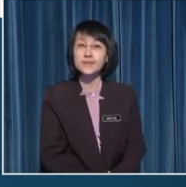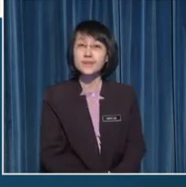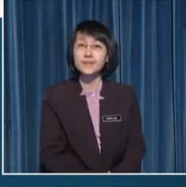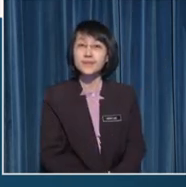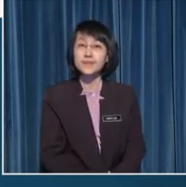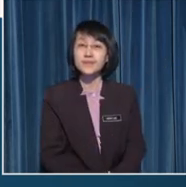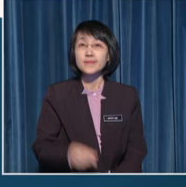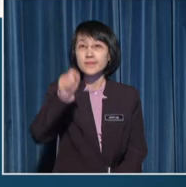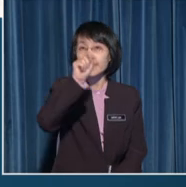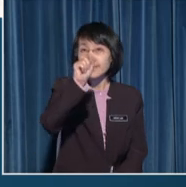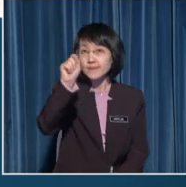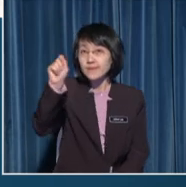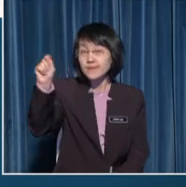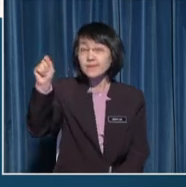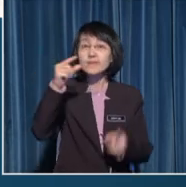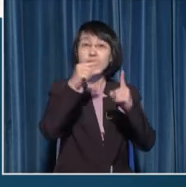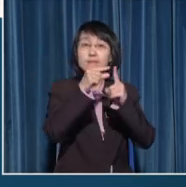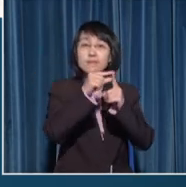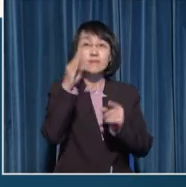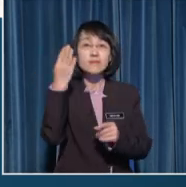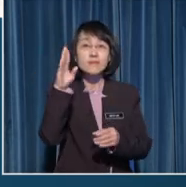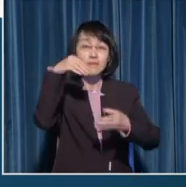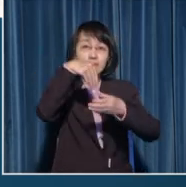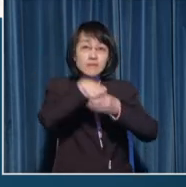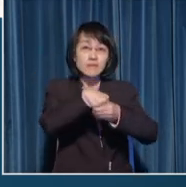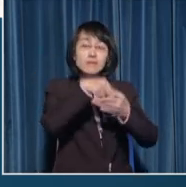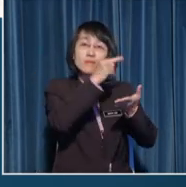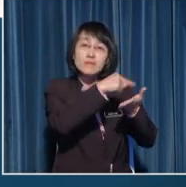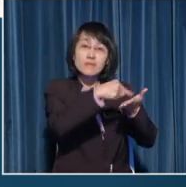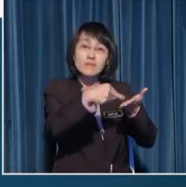and cross the word blue in your notes.